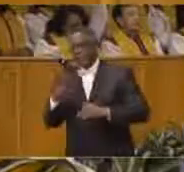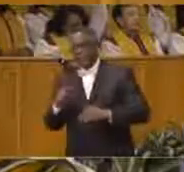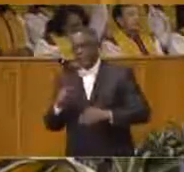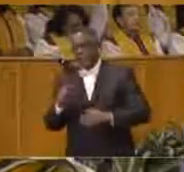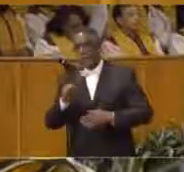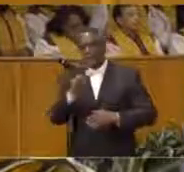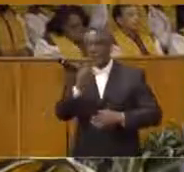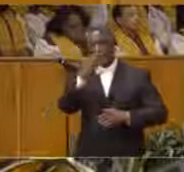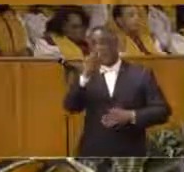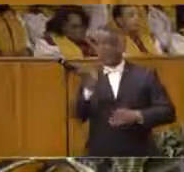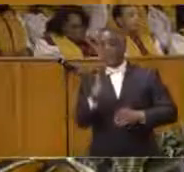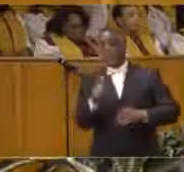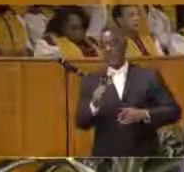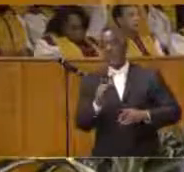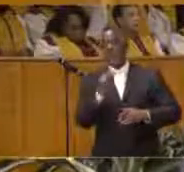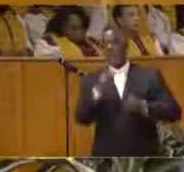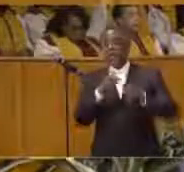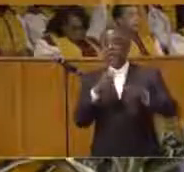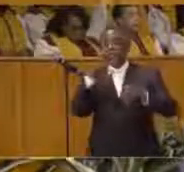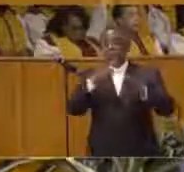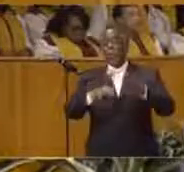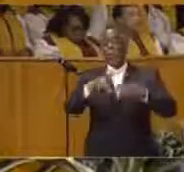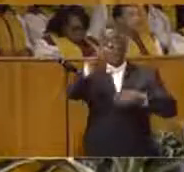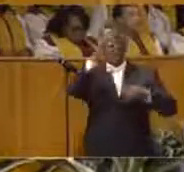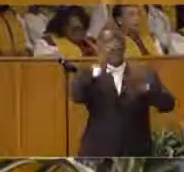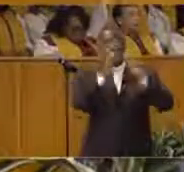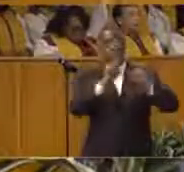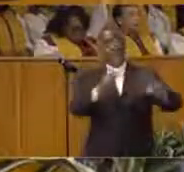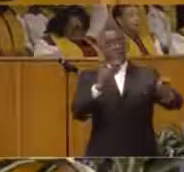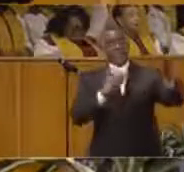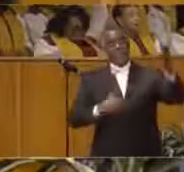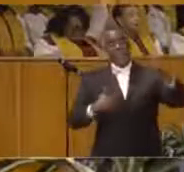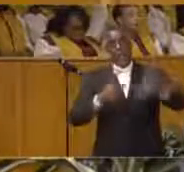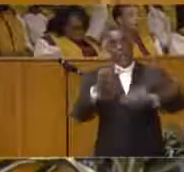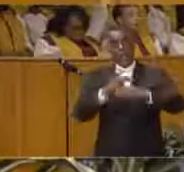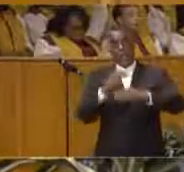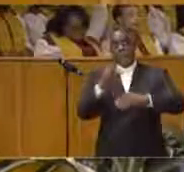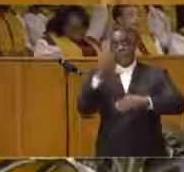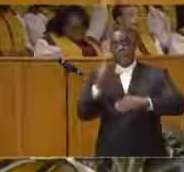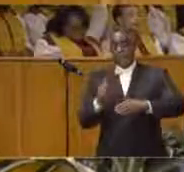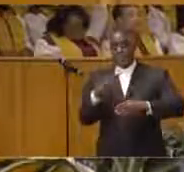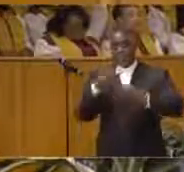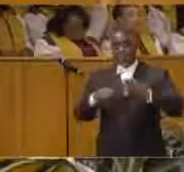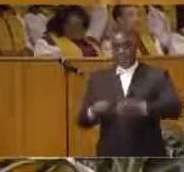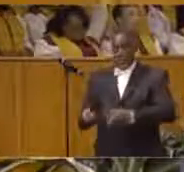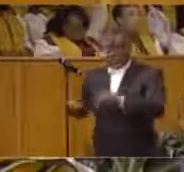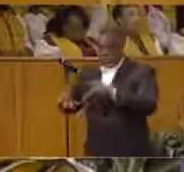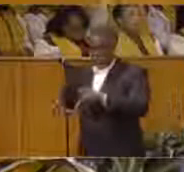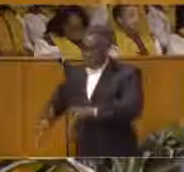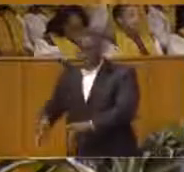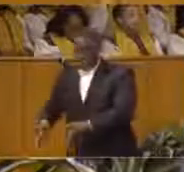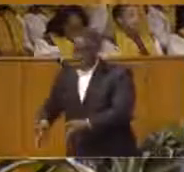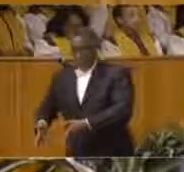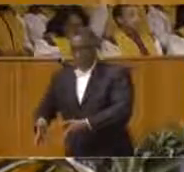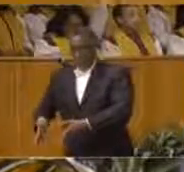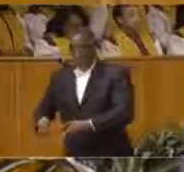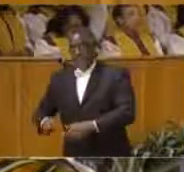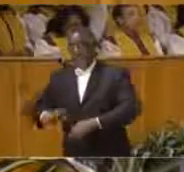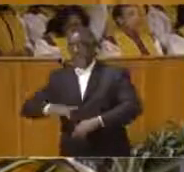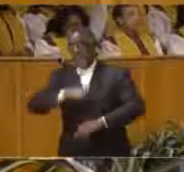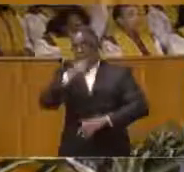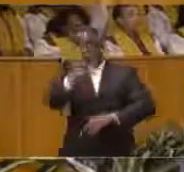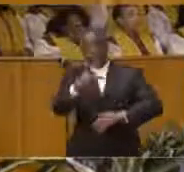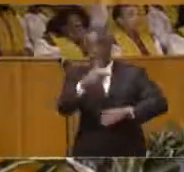tenth doesn't come from what God blessed me with. I'm going to take a tenth from what's left over after I put other